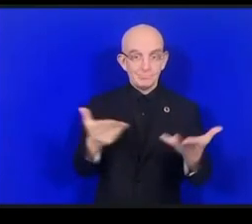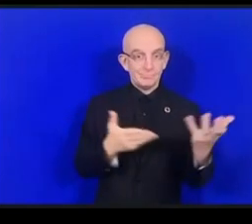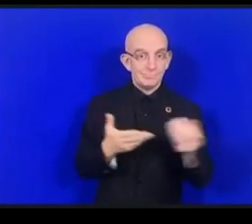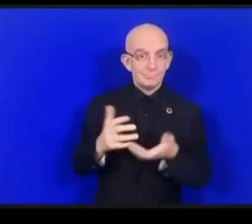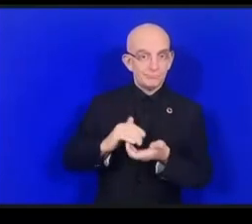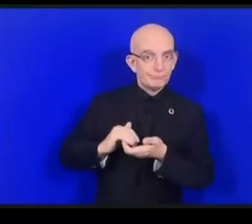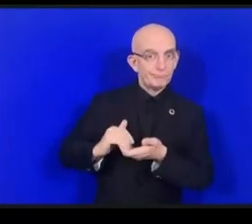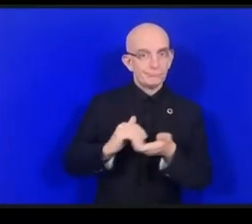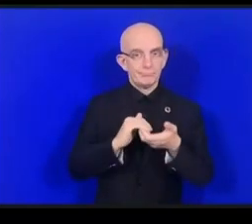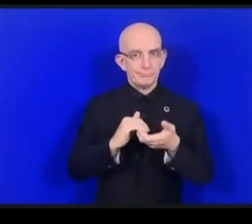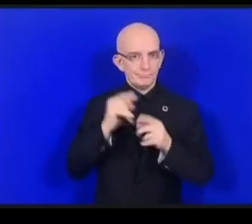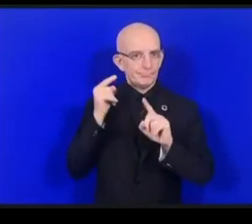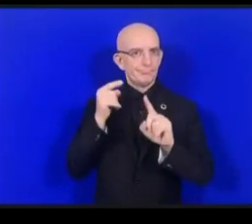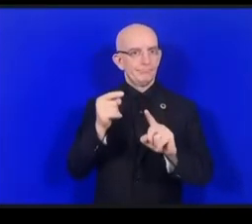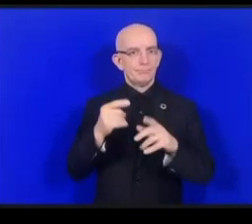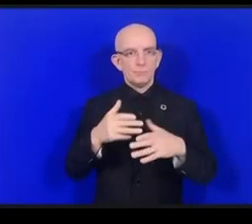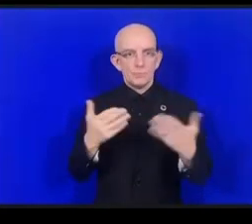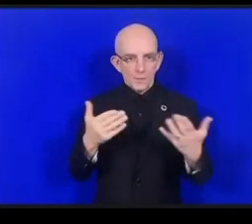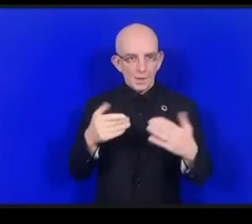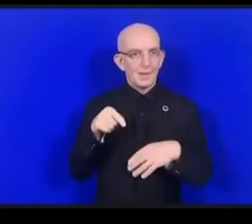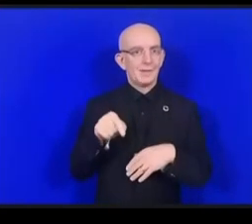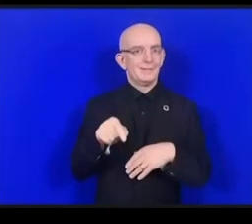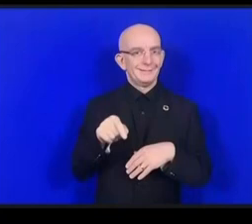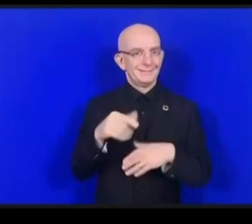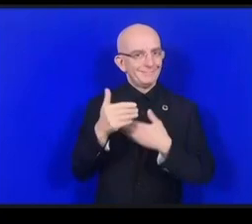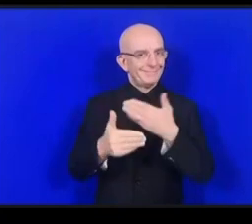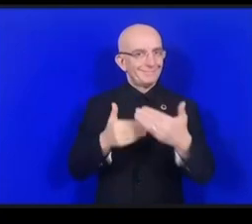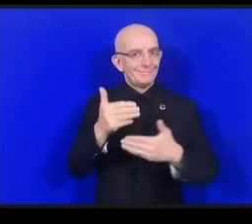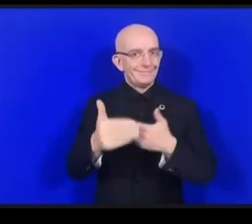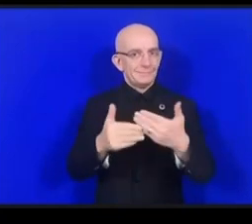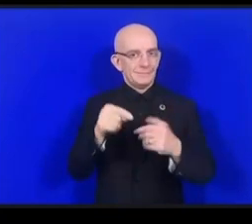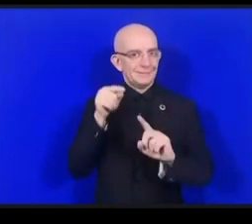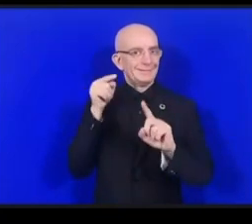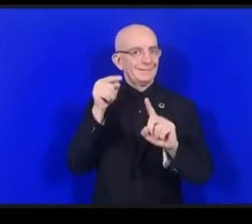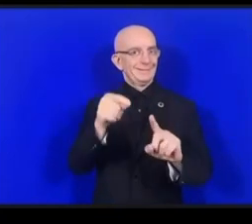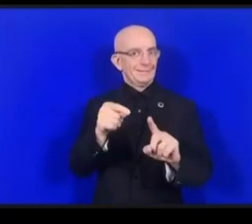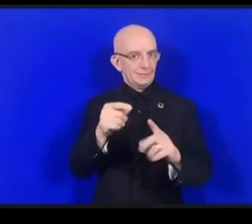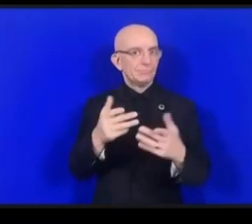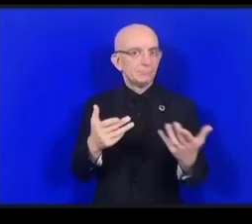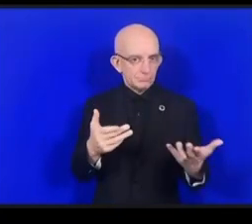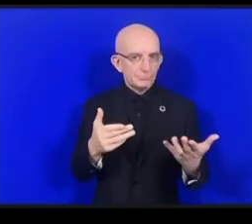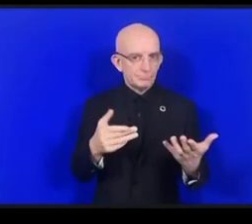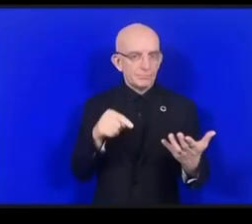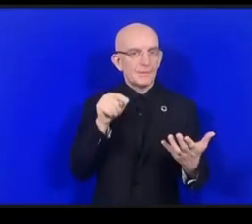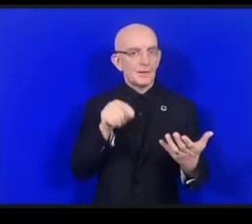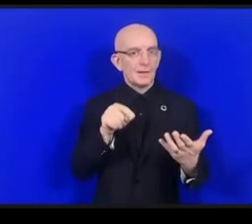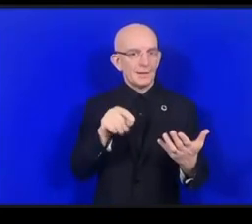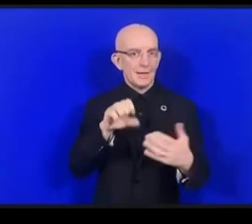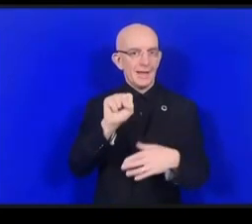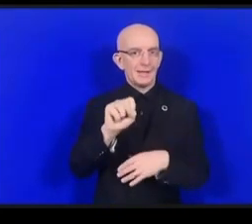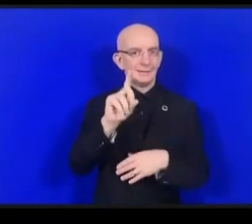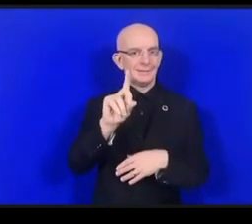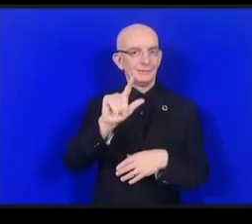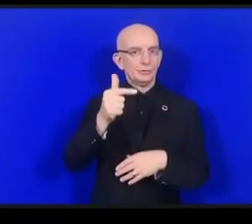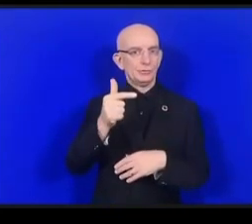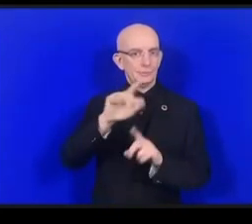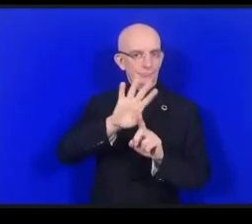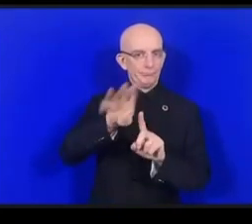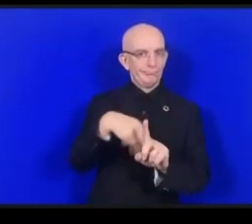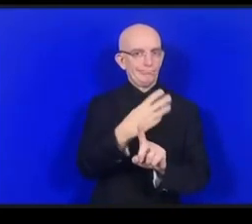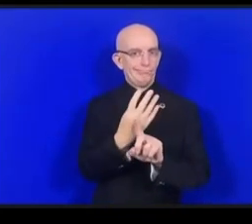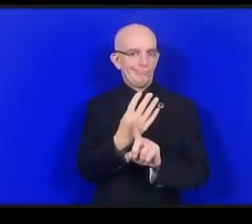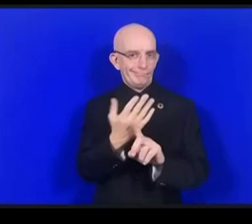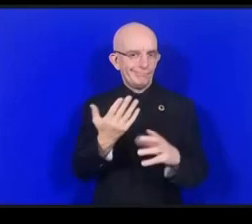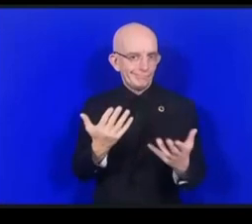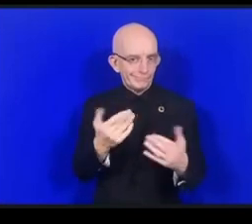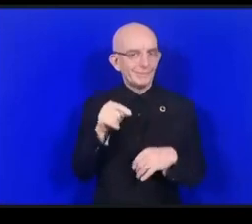dynamic coalitions have elaborated each for their work, how it's related to the SDGs, to what